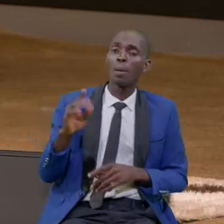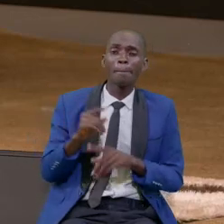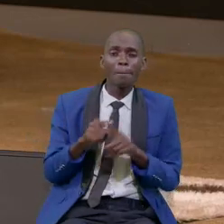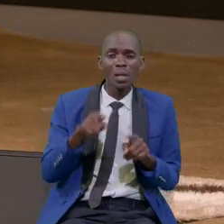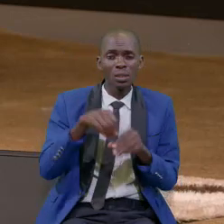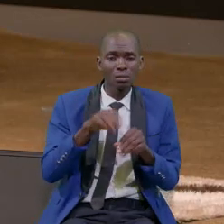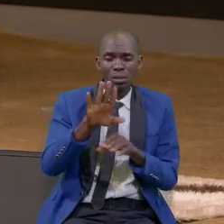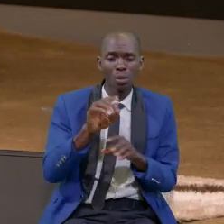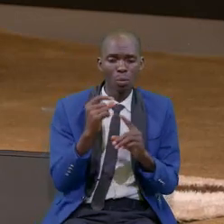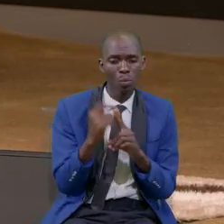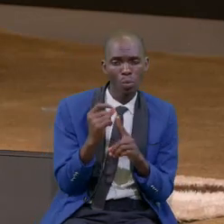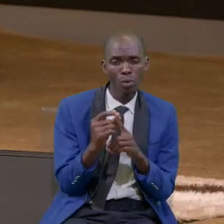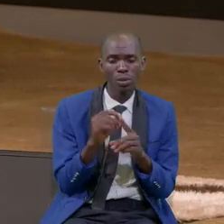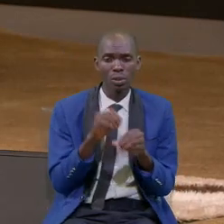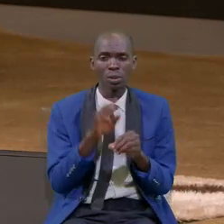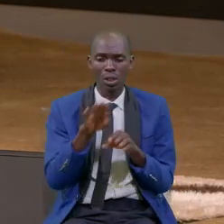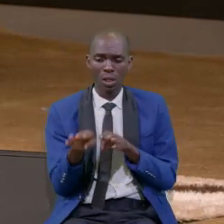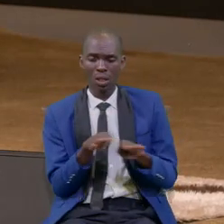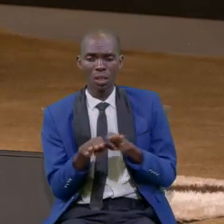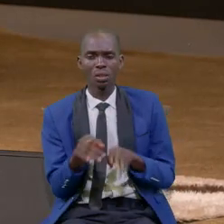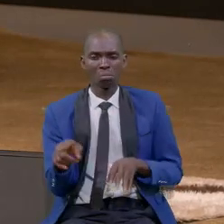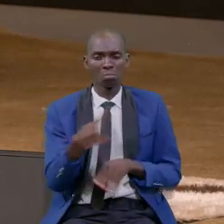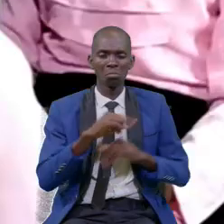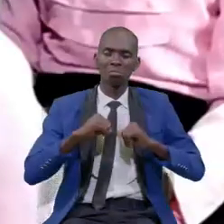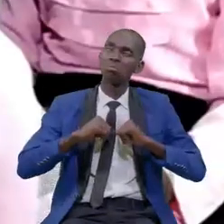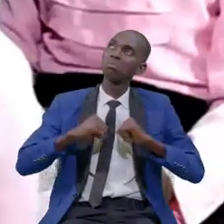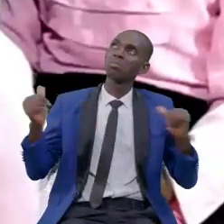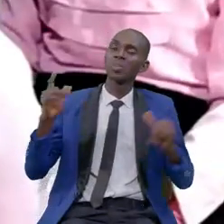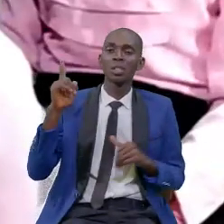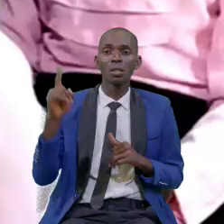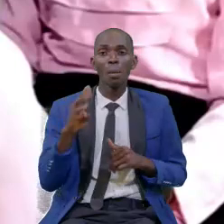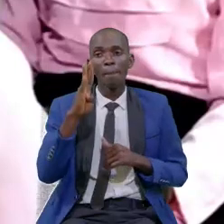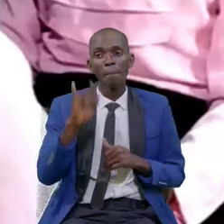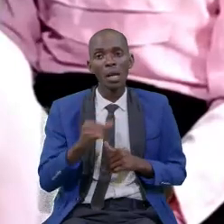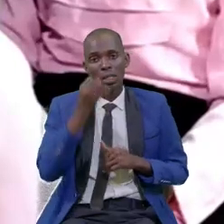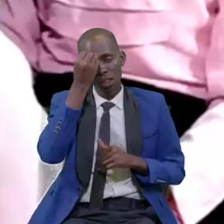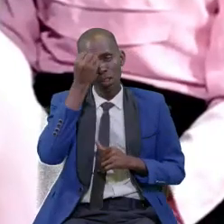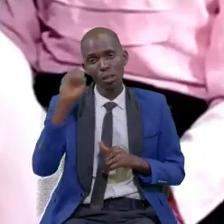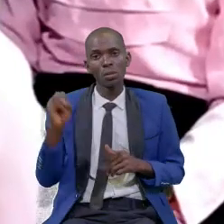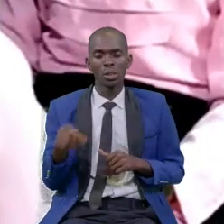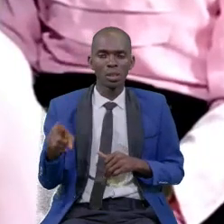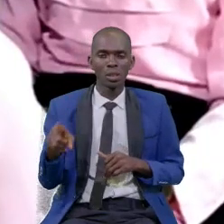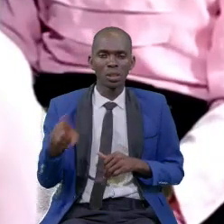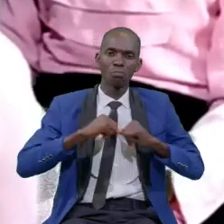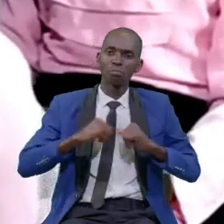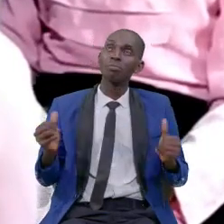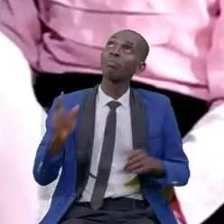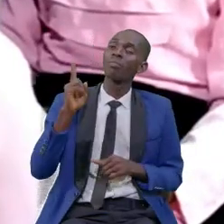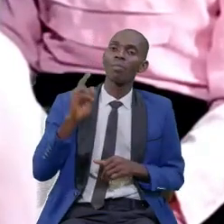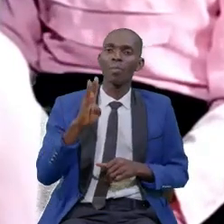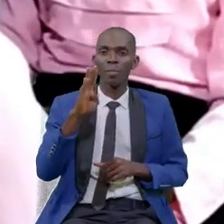him. In action they deny him. By disobedience they deny him.